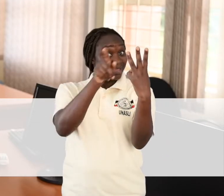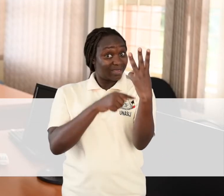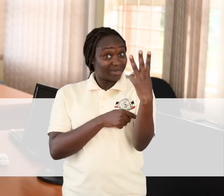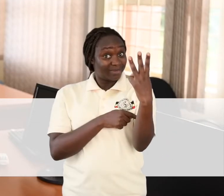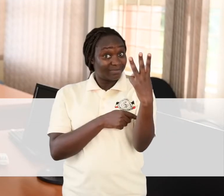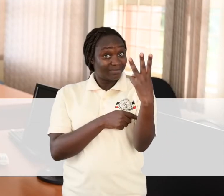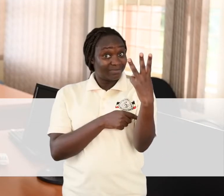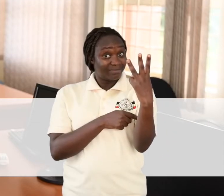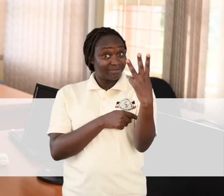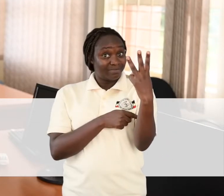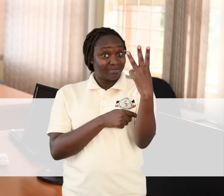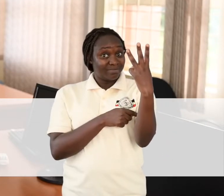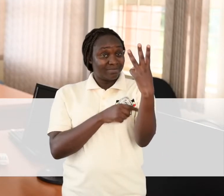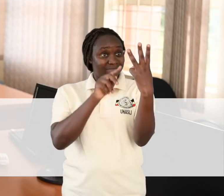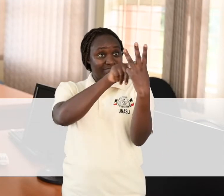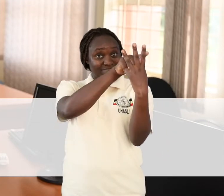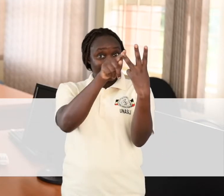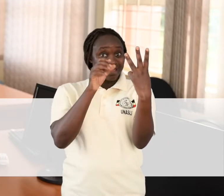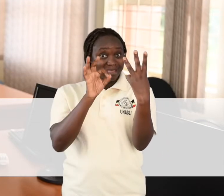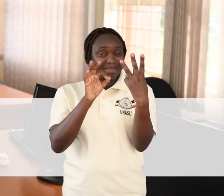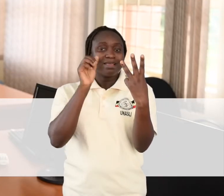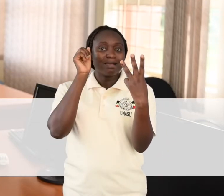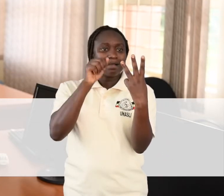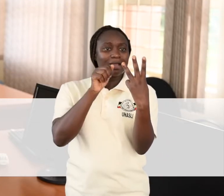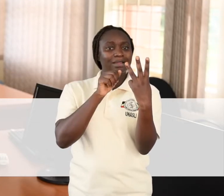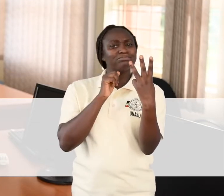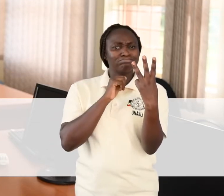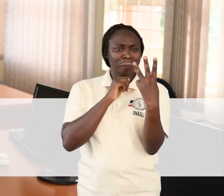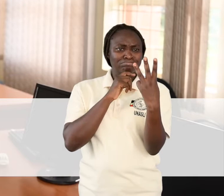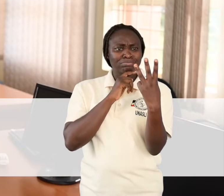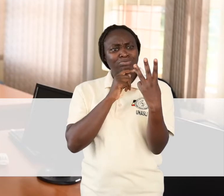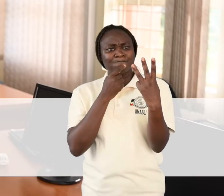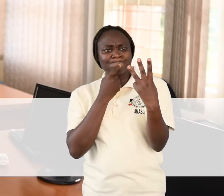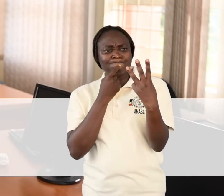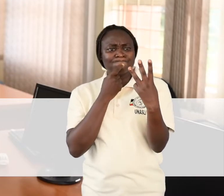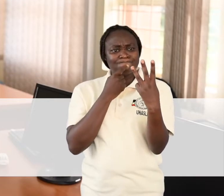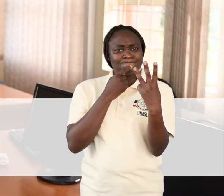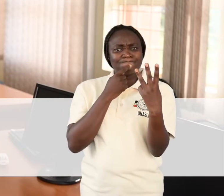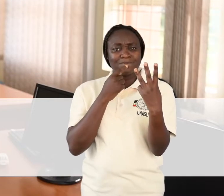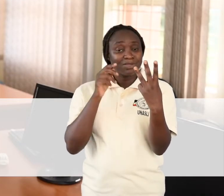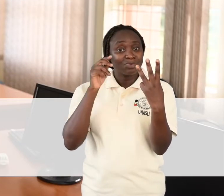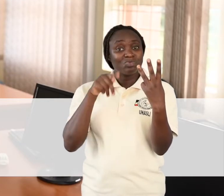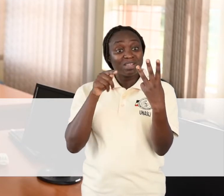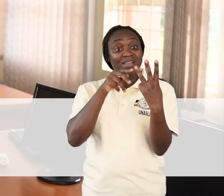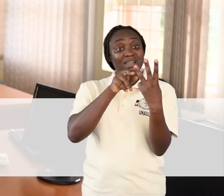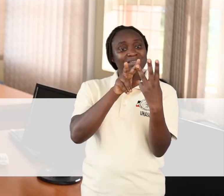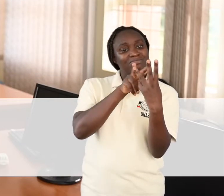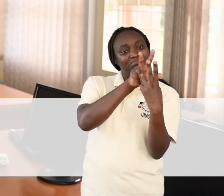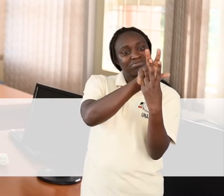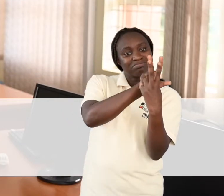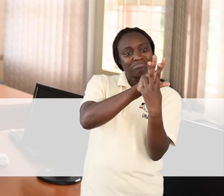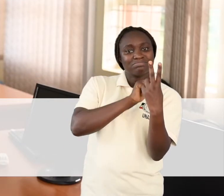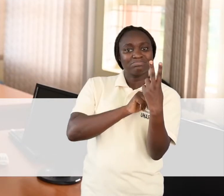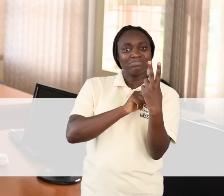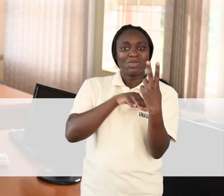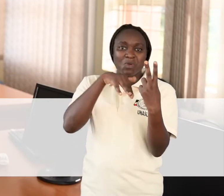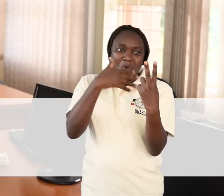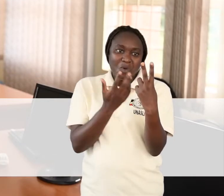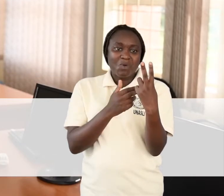up to form more subsets. Remember, in this case, there